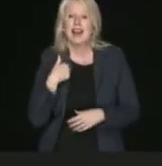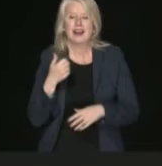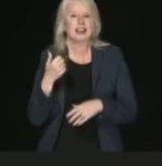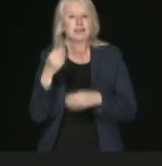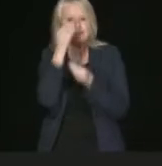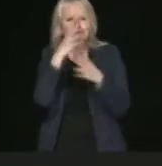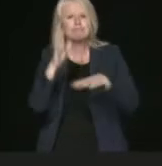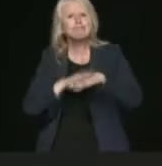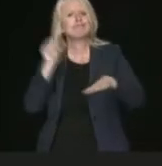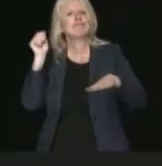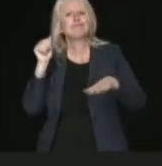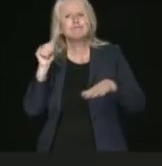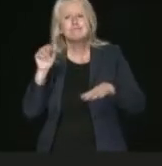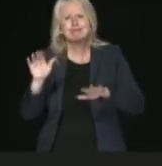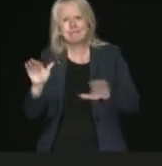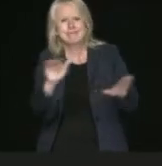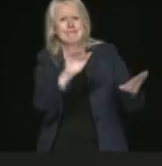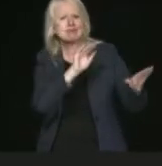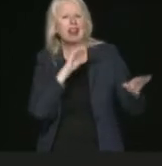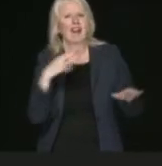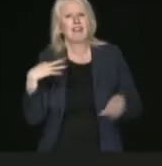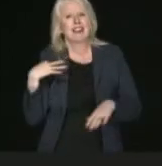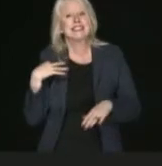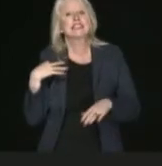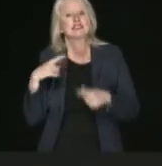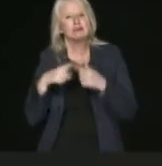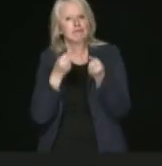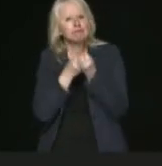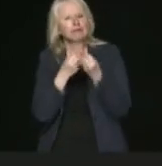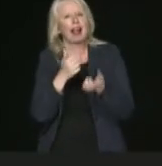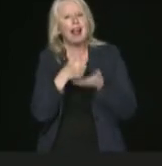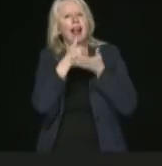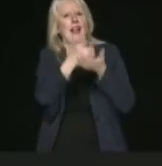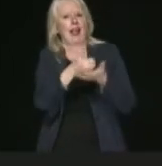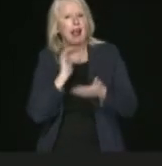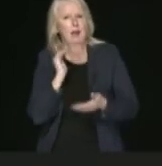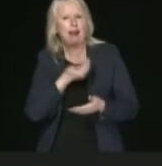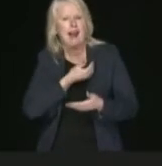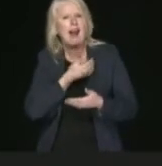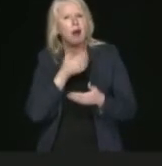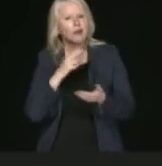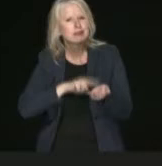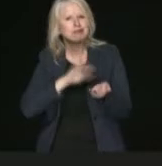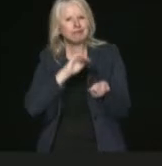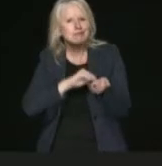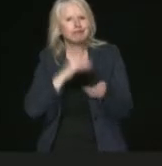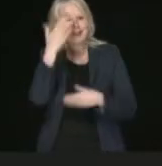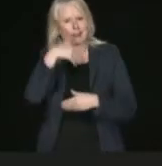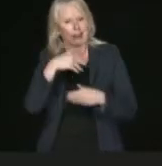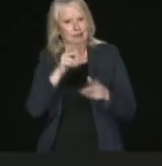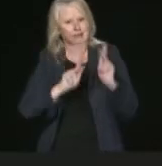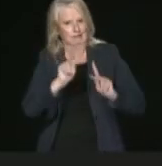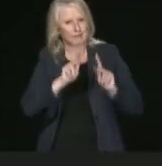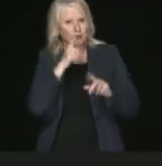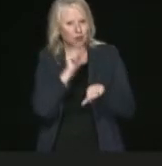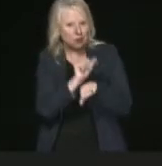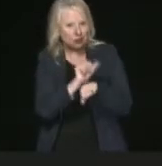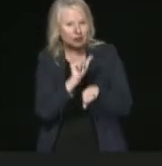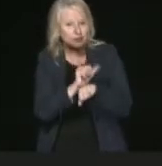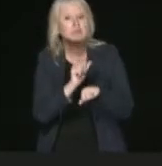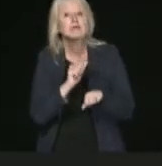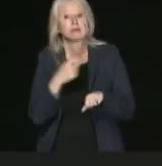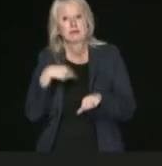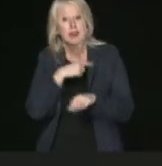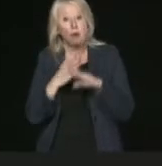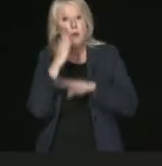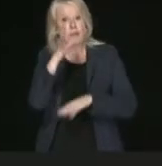to volunteers to come and help our frontline workers. And already, more than 27,000 people have registered to